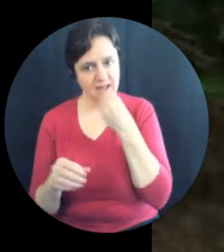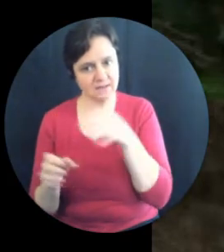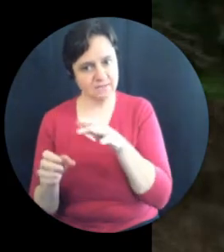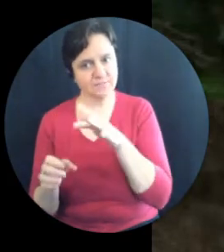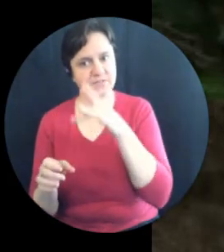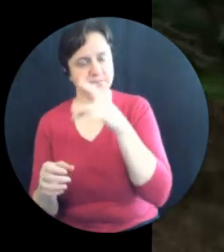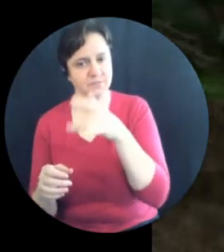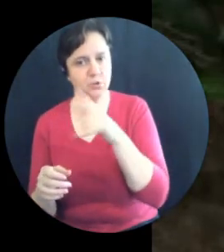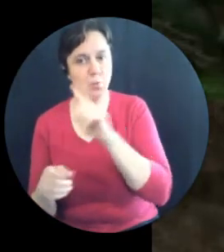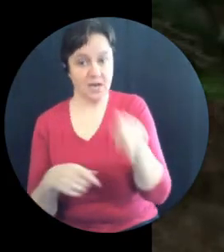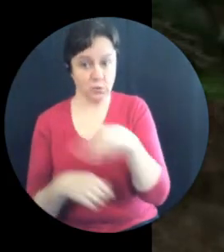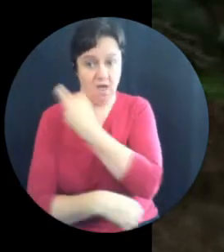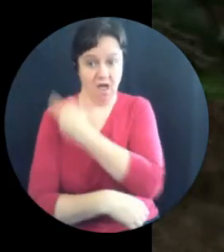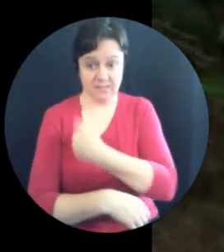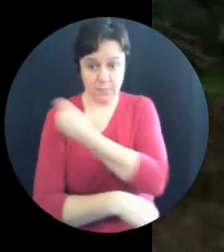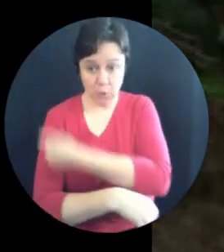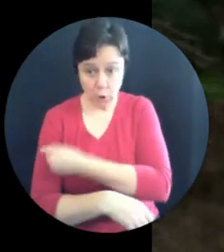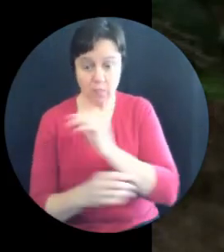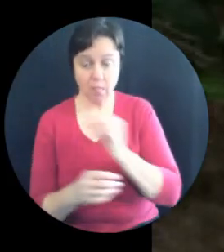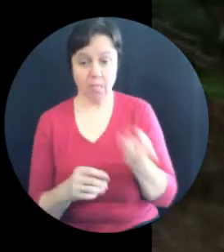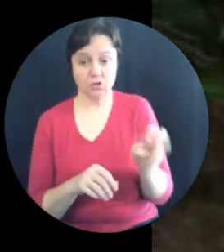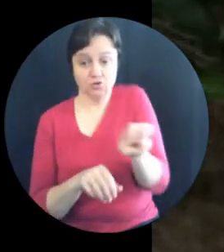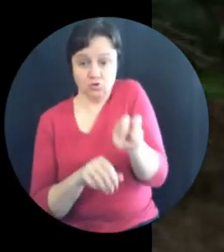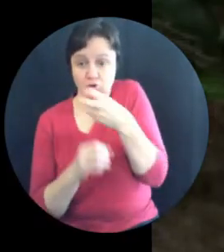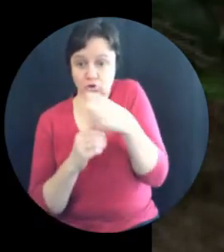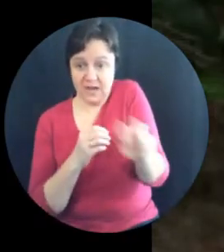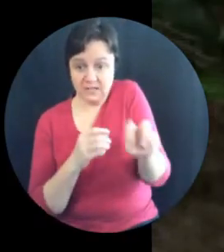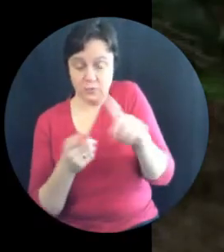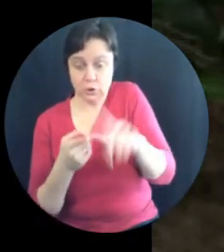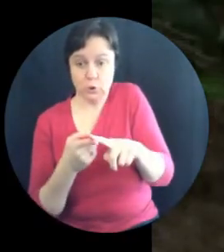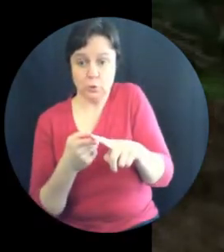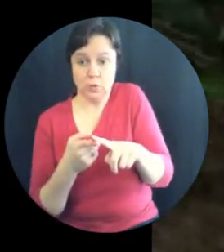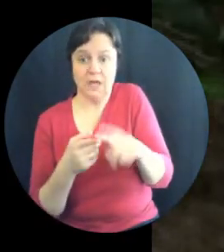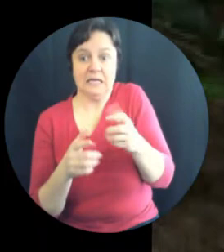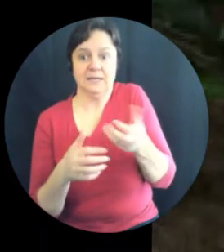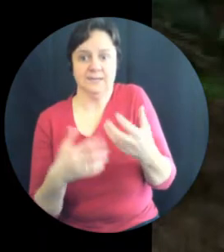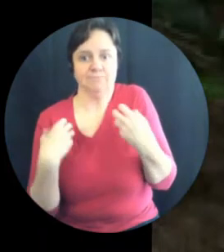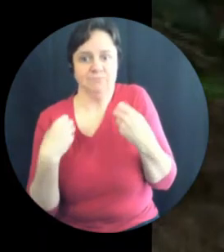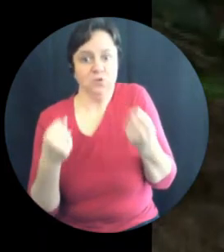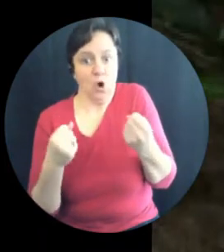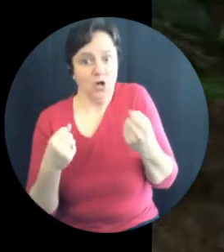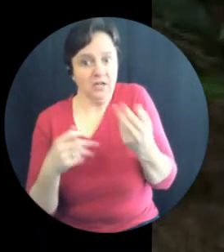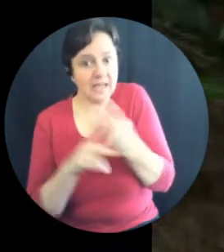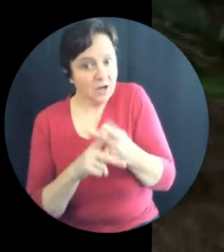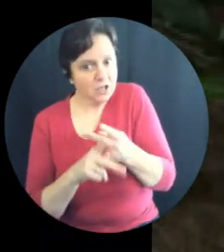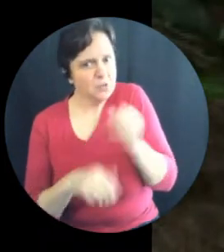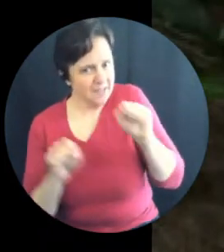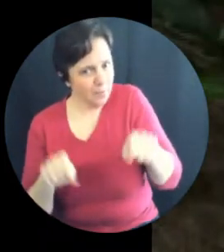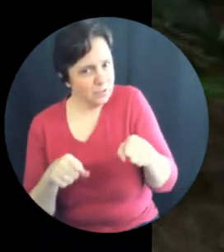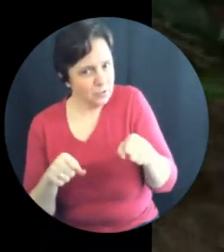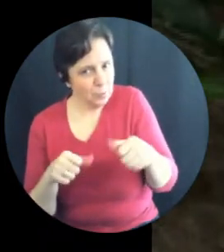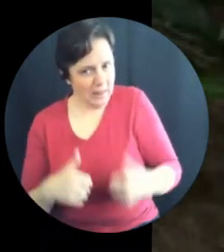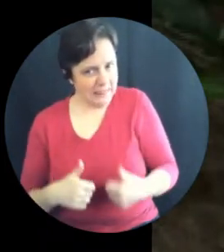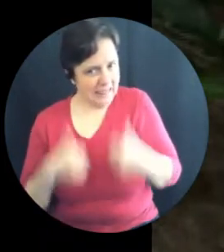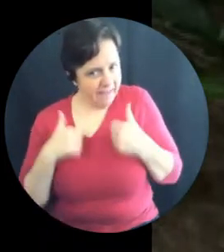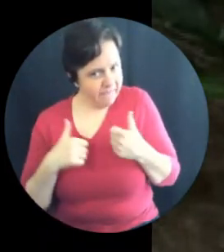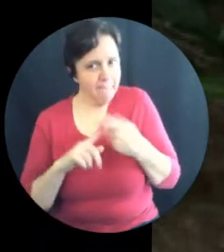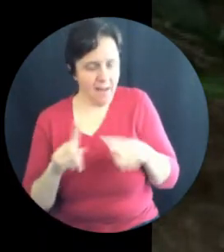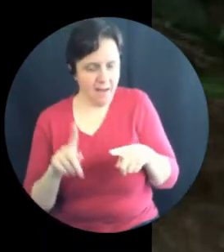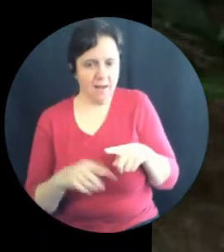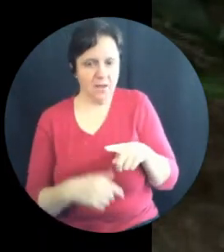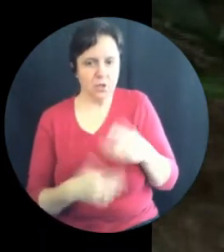hospital to intensive care and was a very sick lady, and she did pull through. But realize these are things that you don't even want